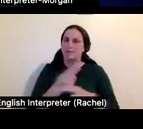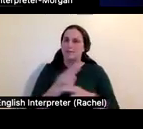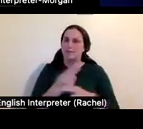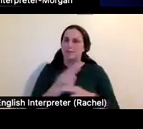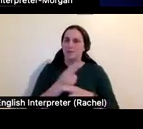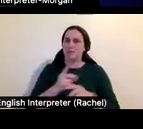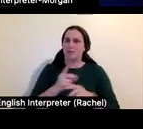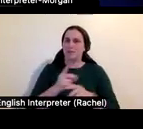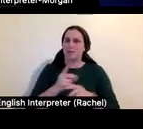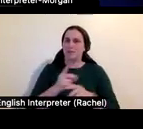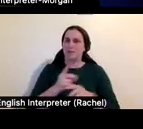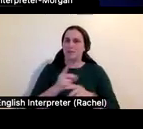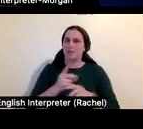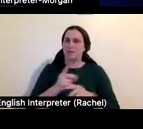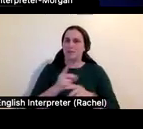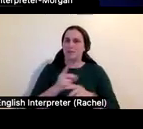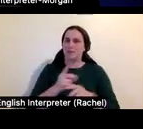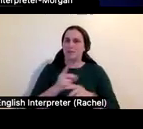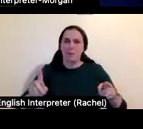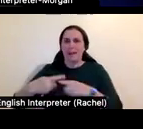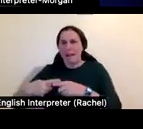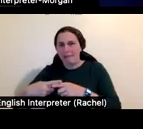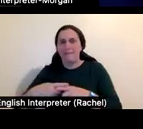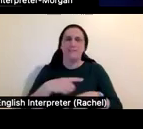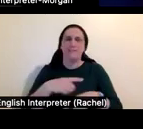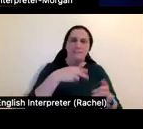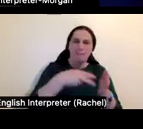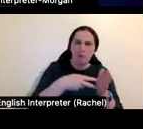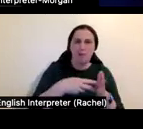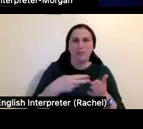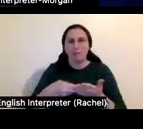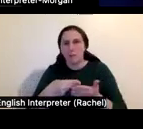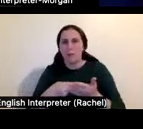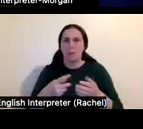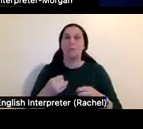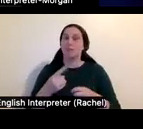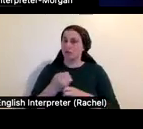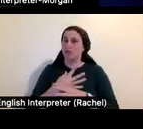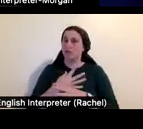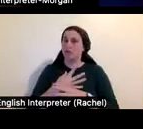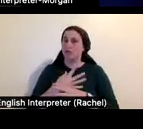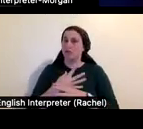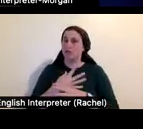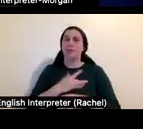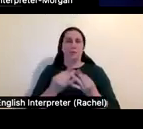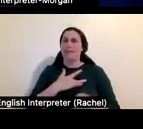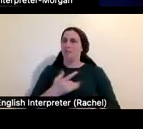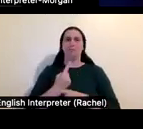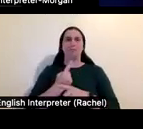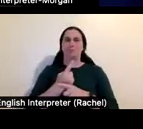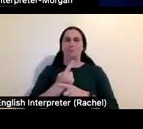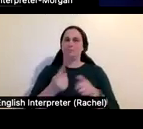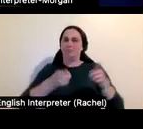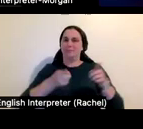very like, you know, proper with that. And I not doing so well, but we definitely always say